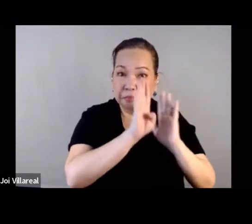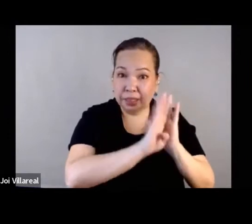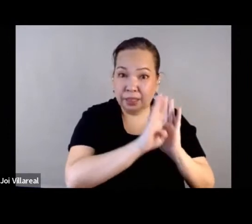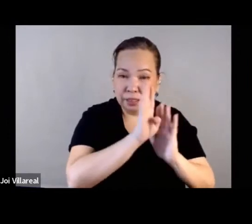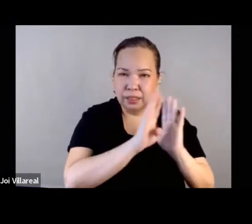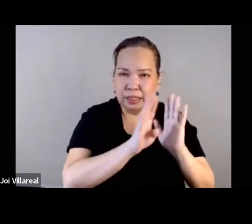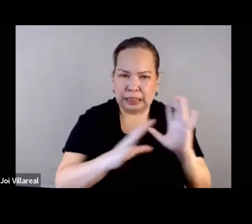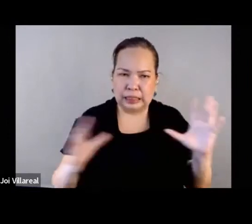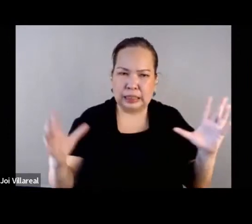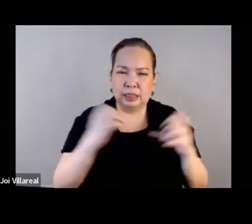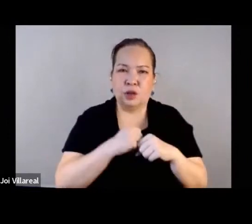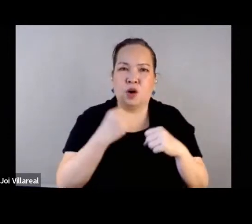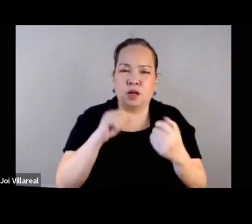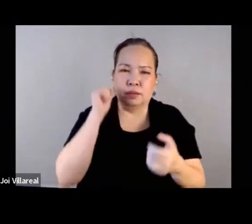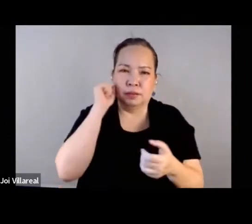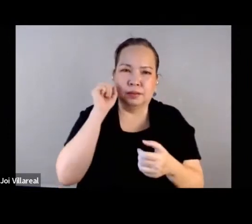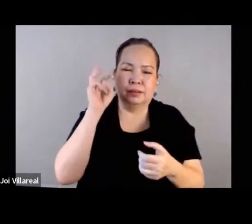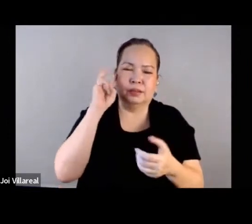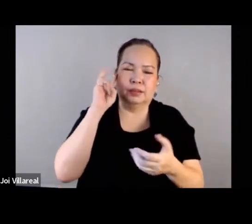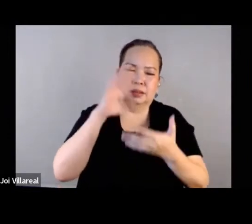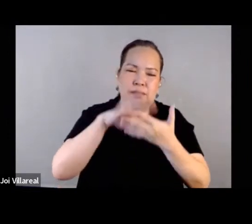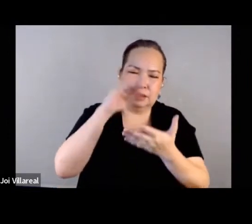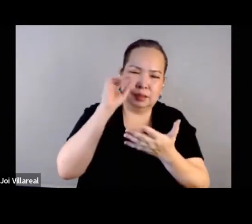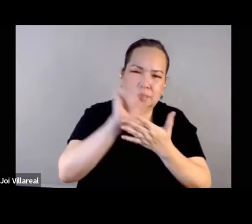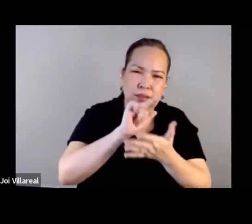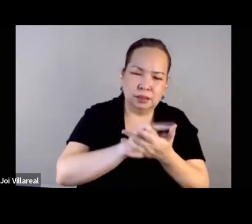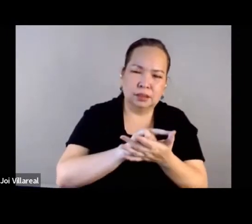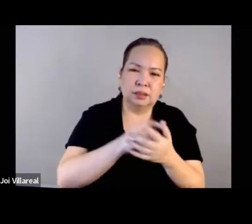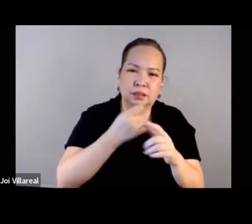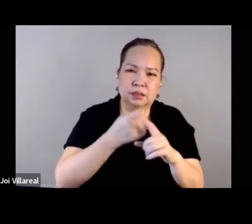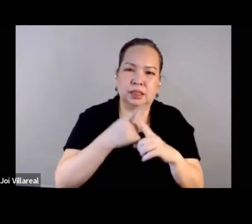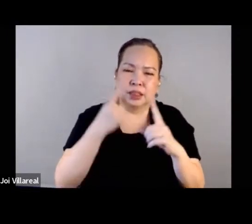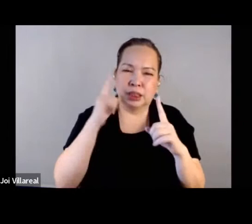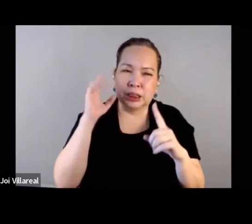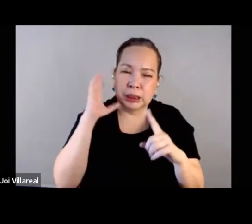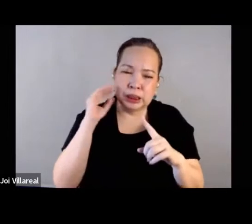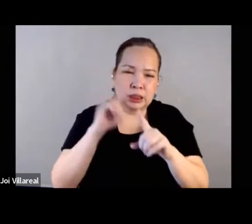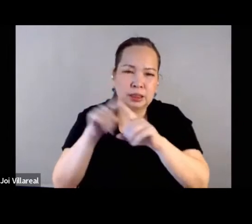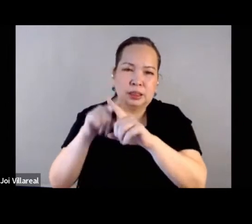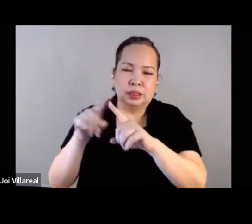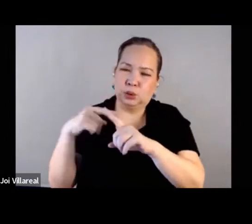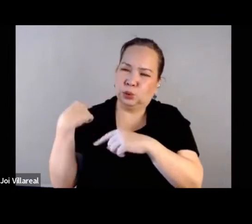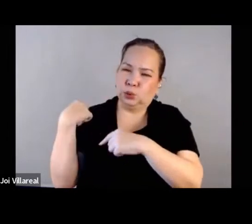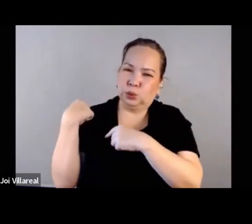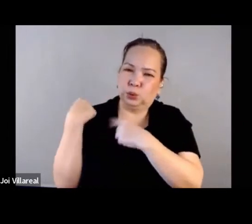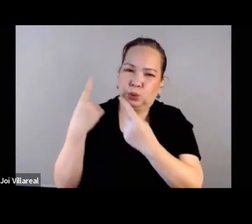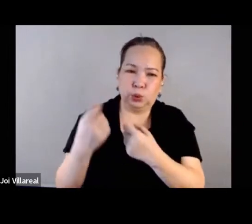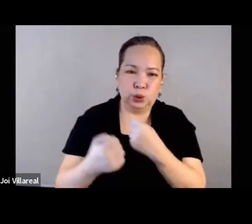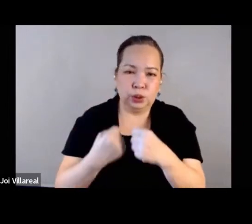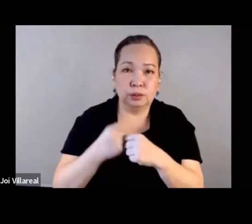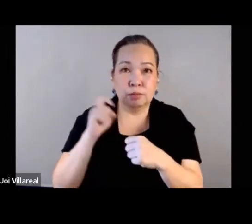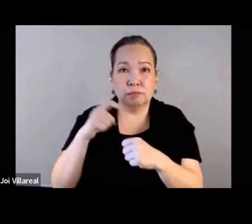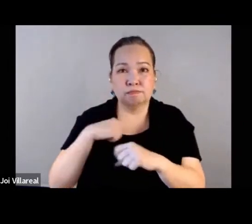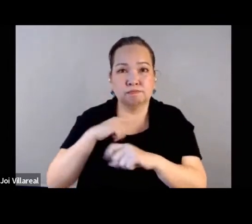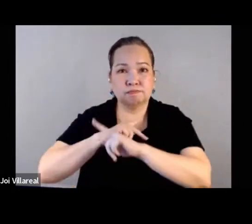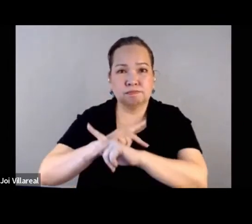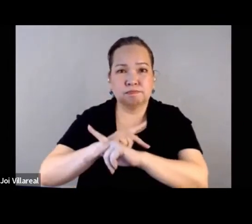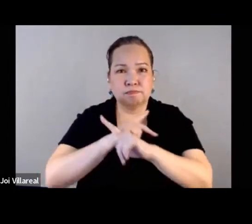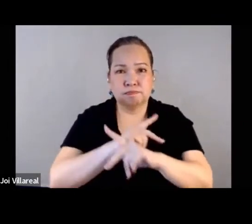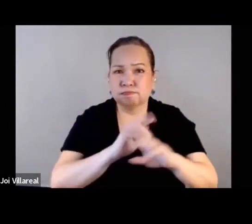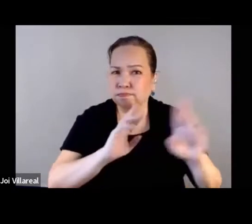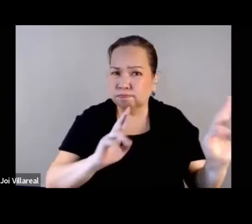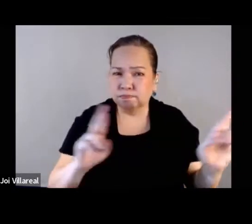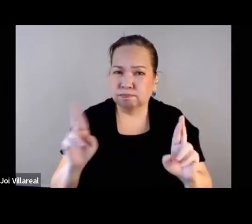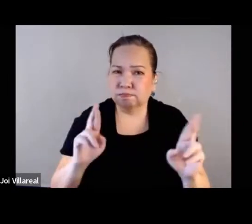the succession of disasters we have survived as a nation in recent years, that we need to be proactive and not